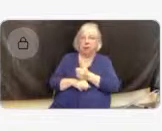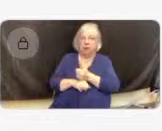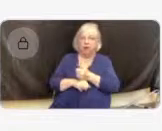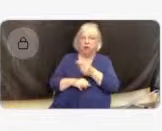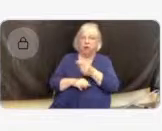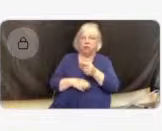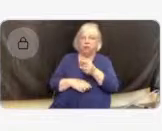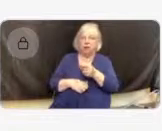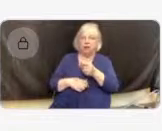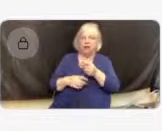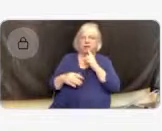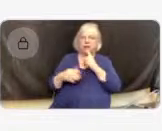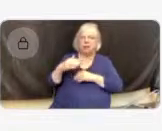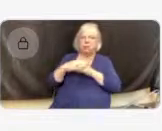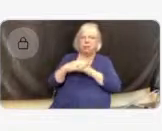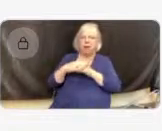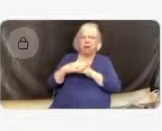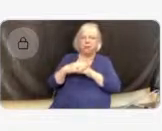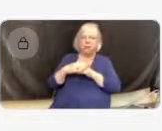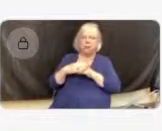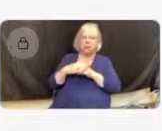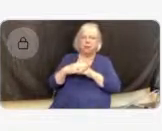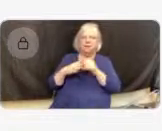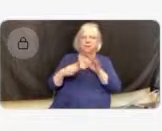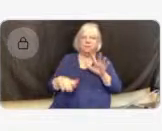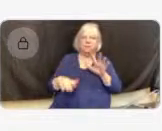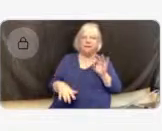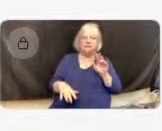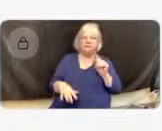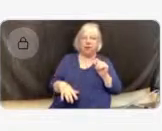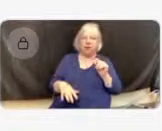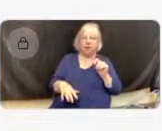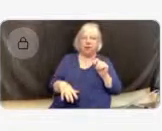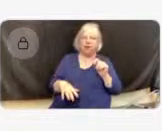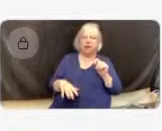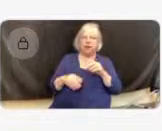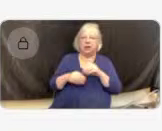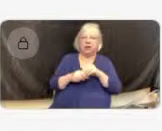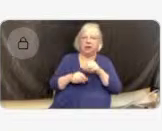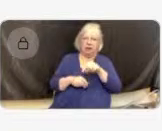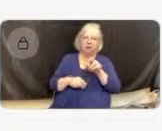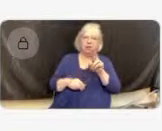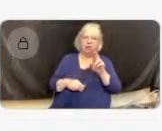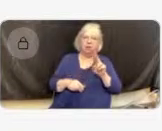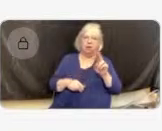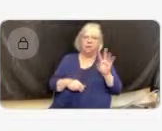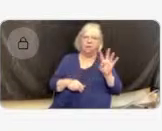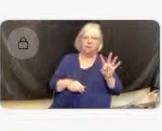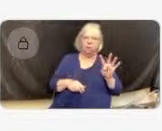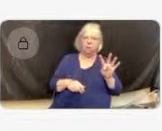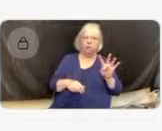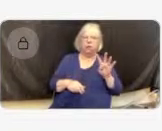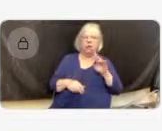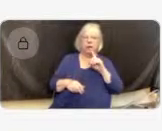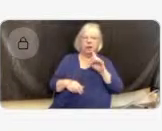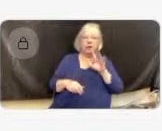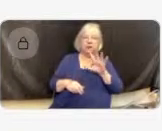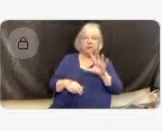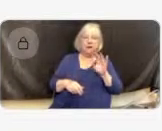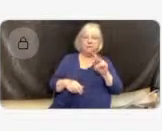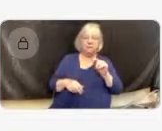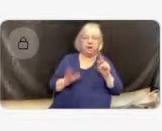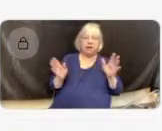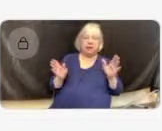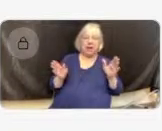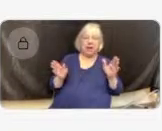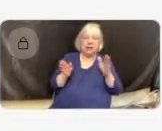the maximum 5 feet. In this R4, it is 5 feet side setbacks